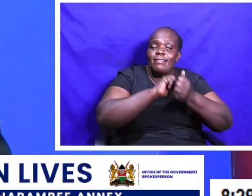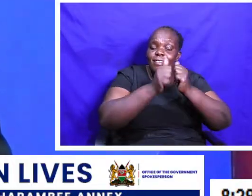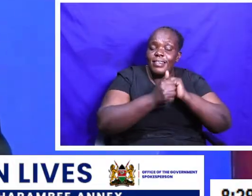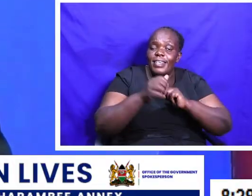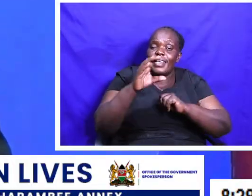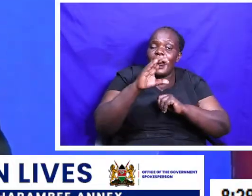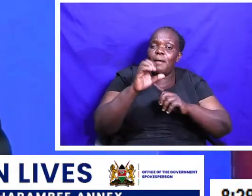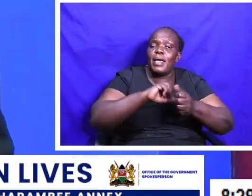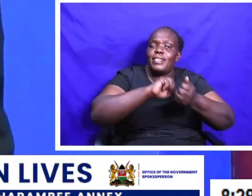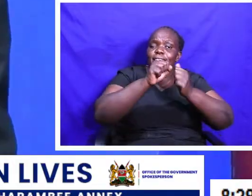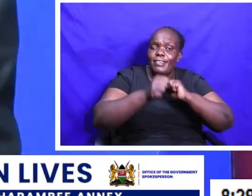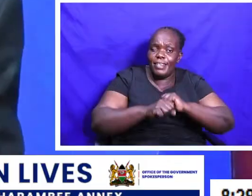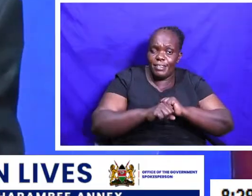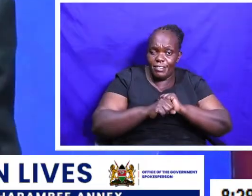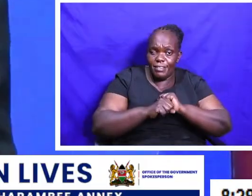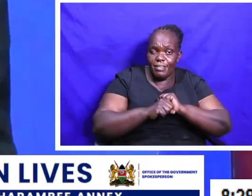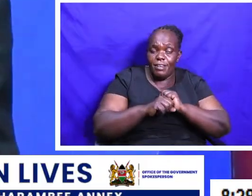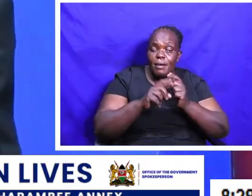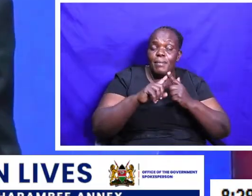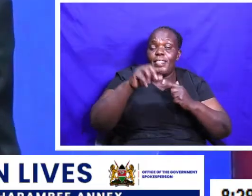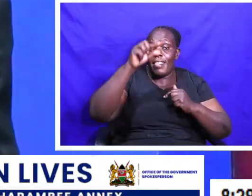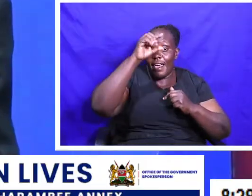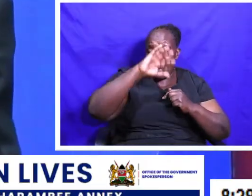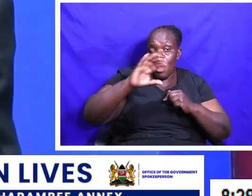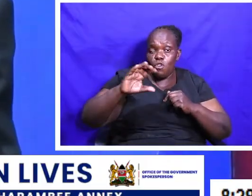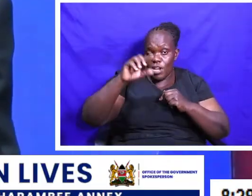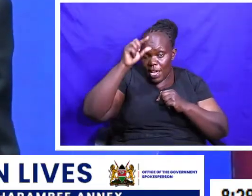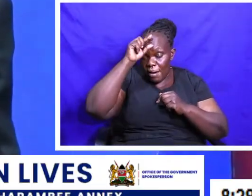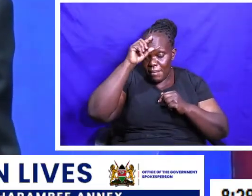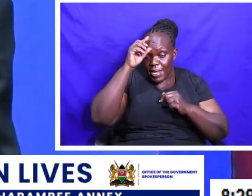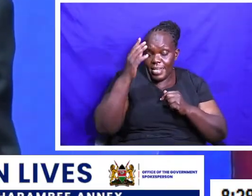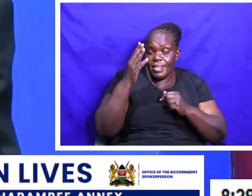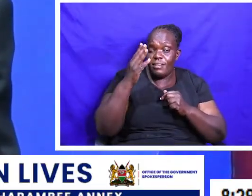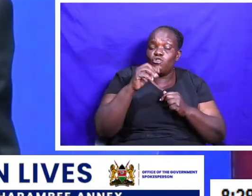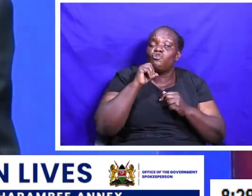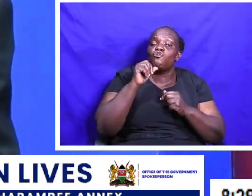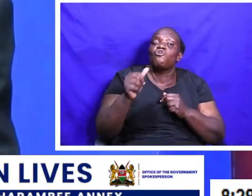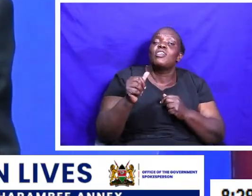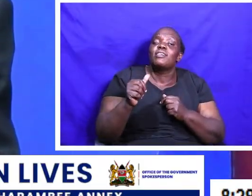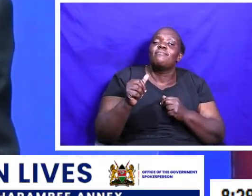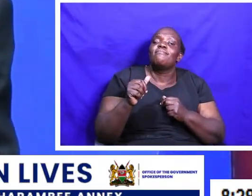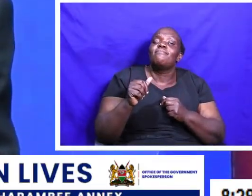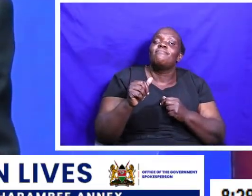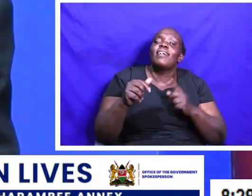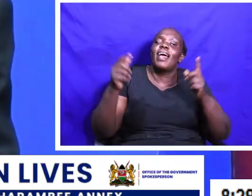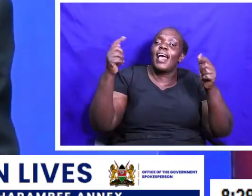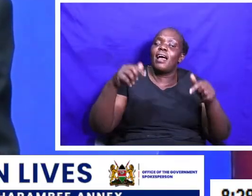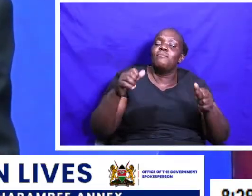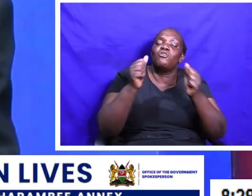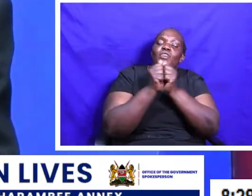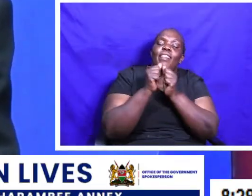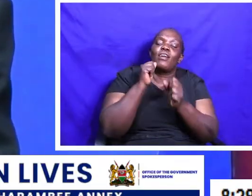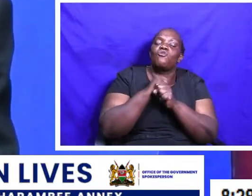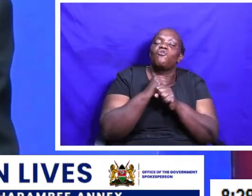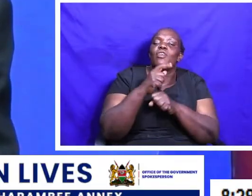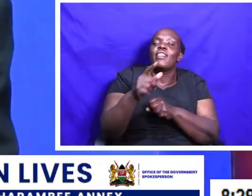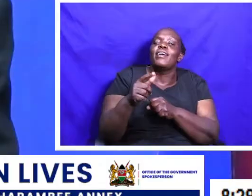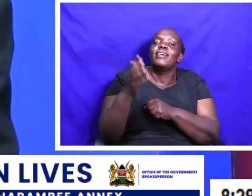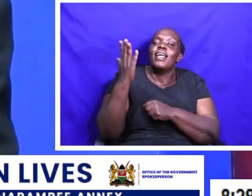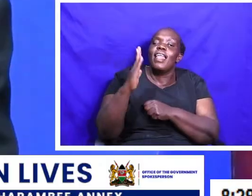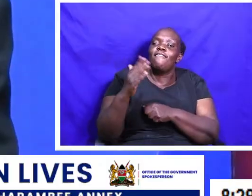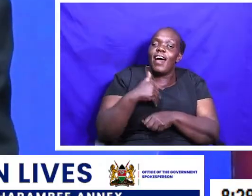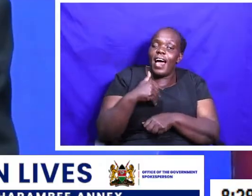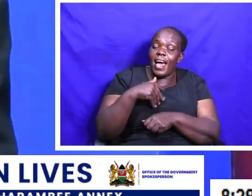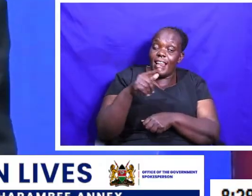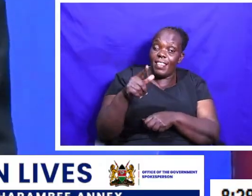change. But the county government could not come together to do it, so it